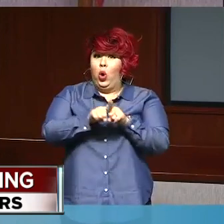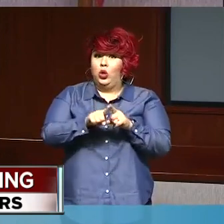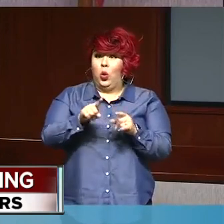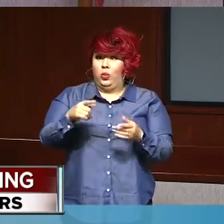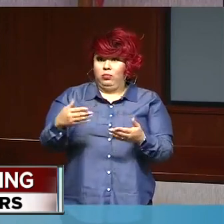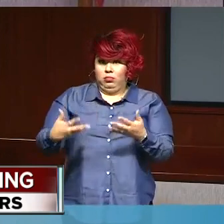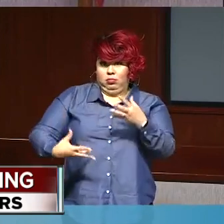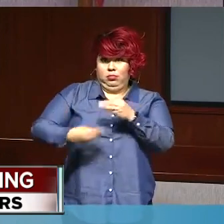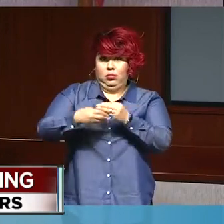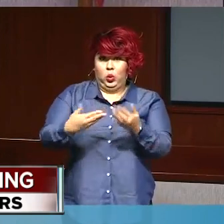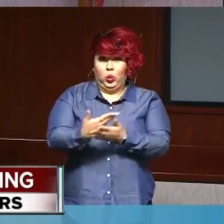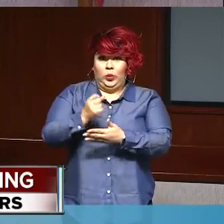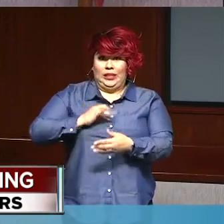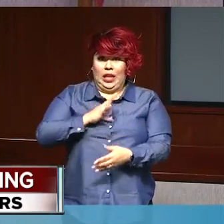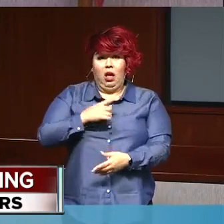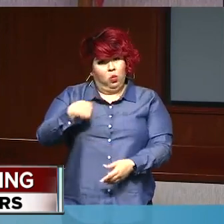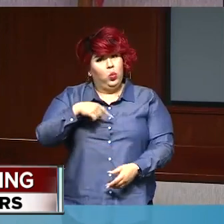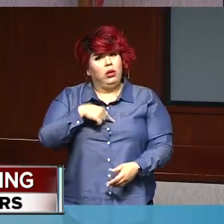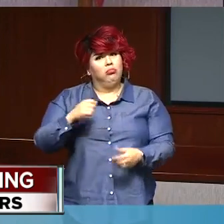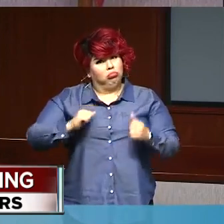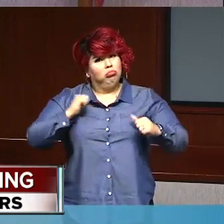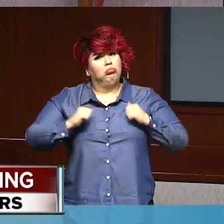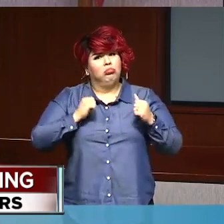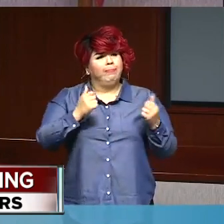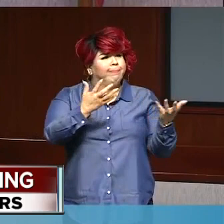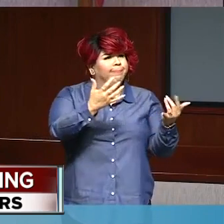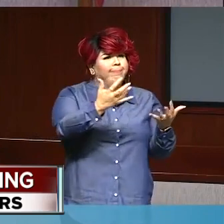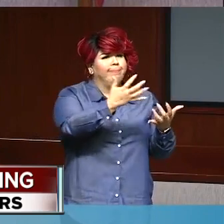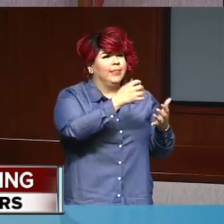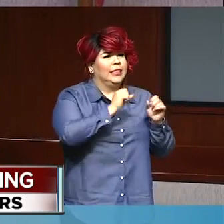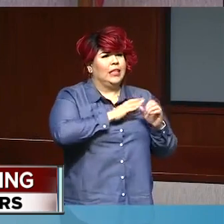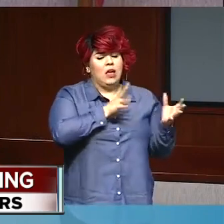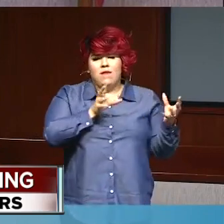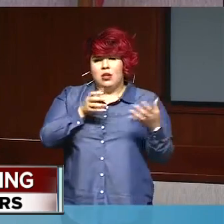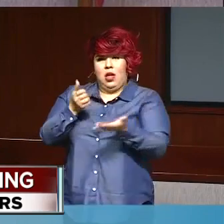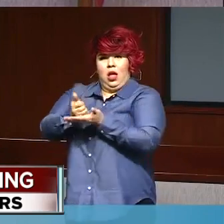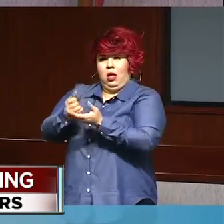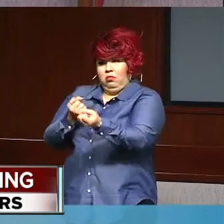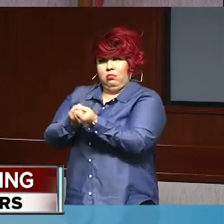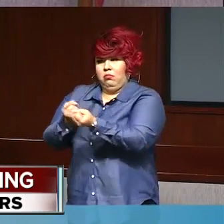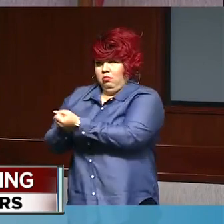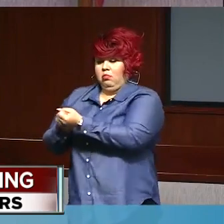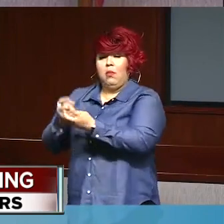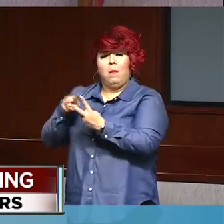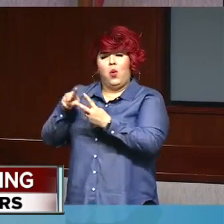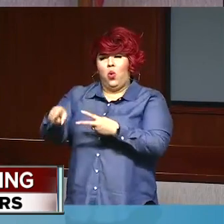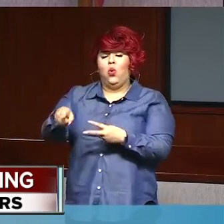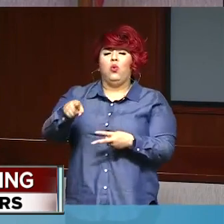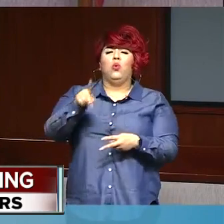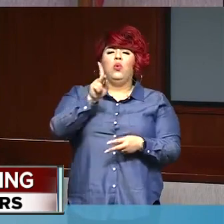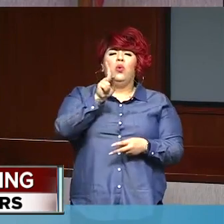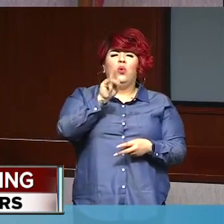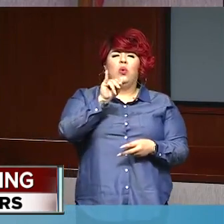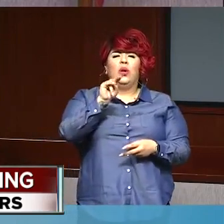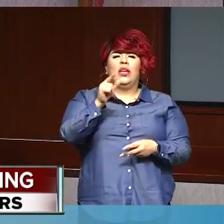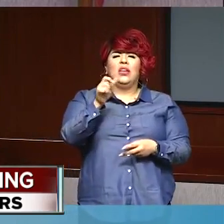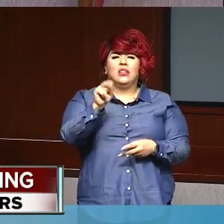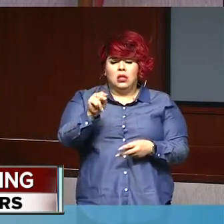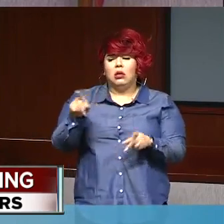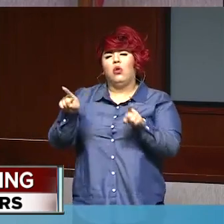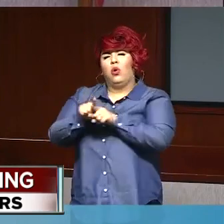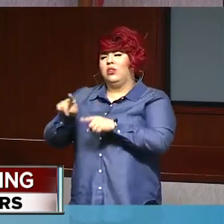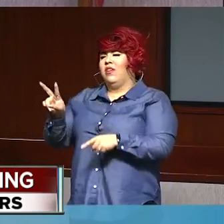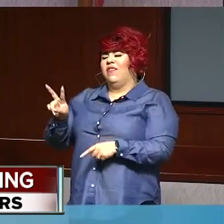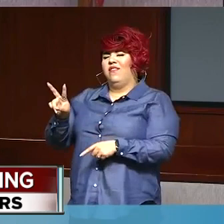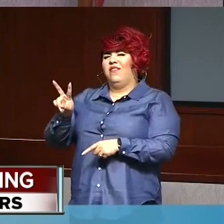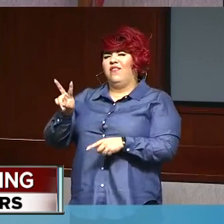ones that try to obtain staffing for both, in particular, both Kingston and Valley Convalescent, so that we can shore